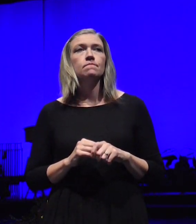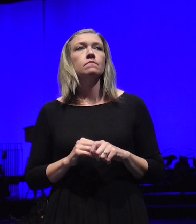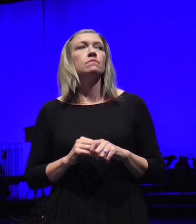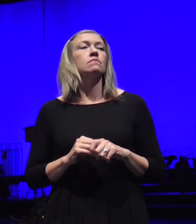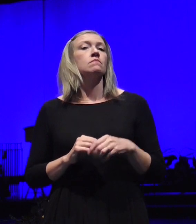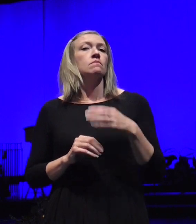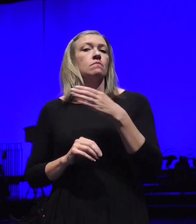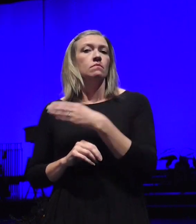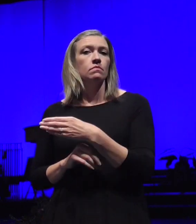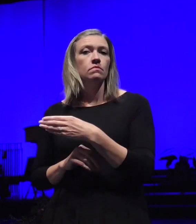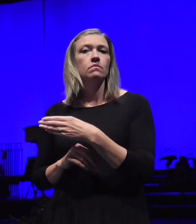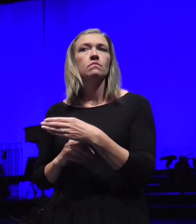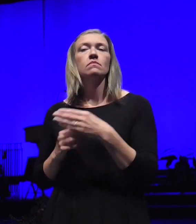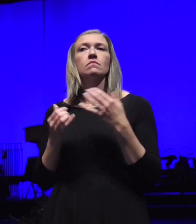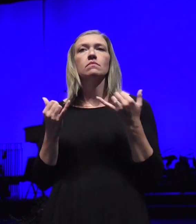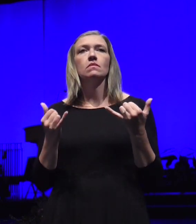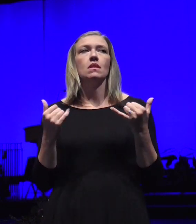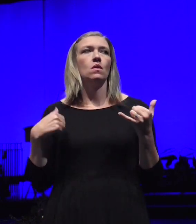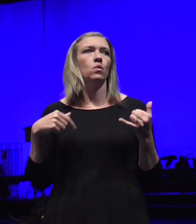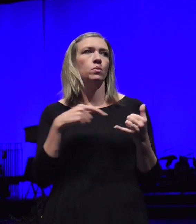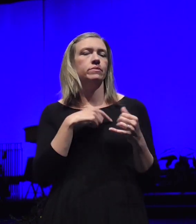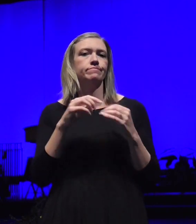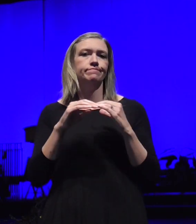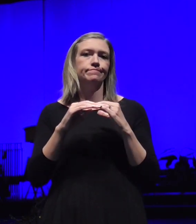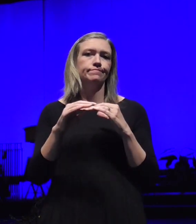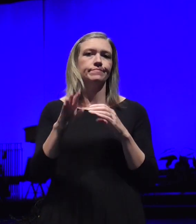So as we have fallen to stillness,